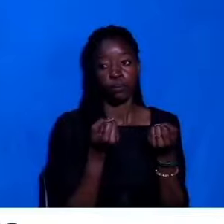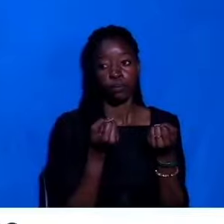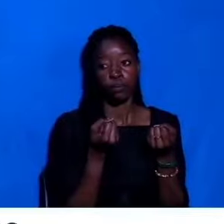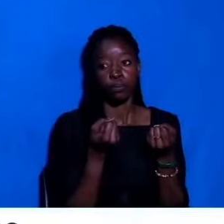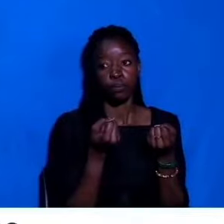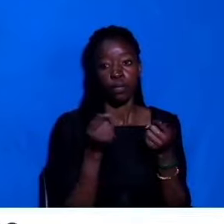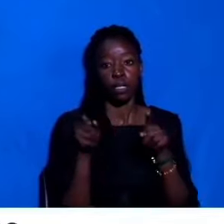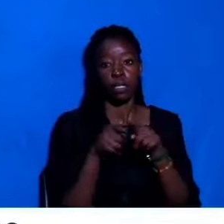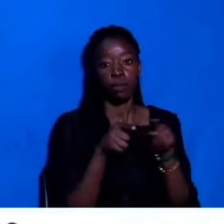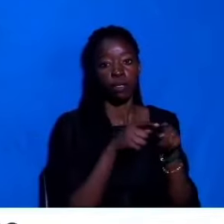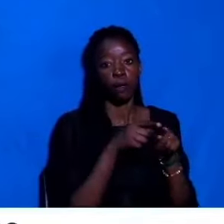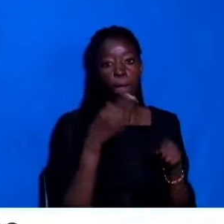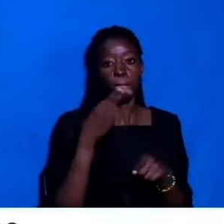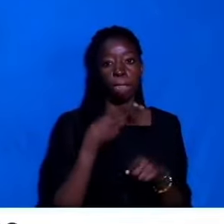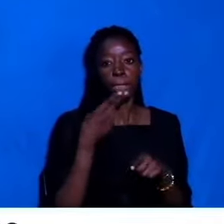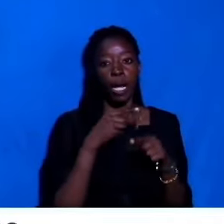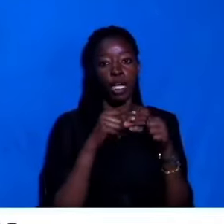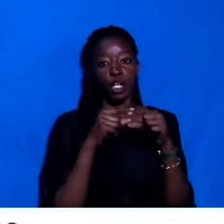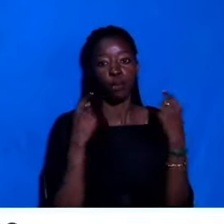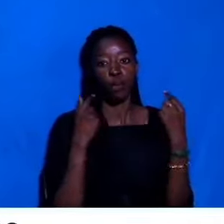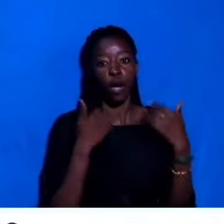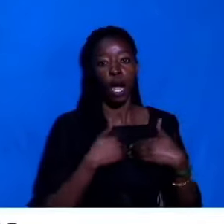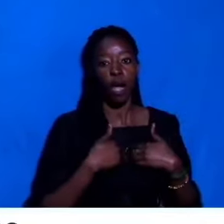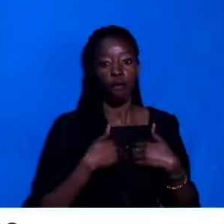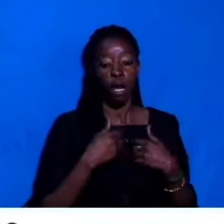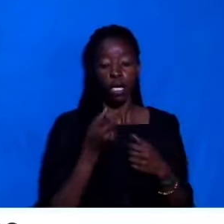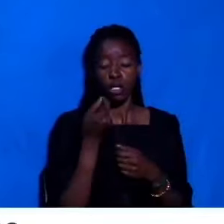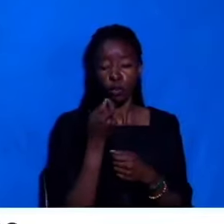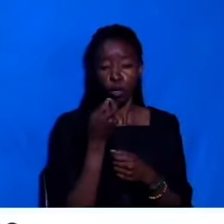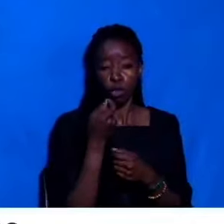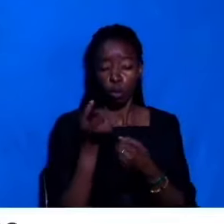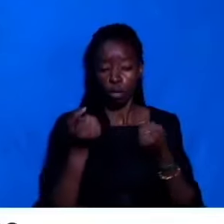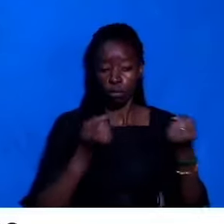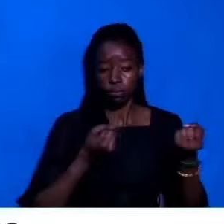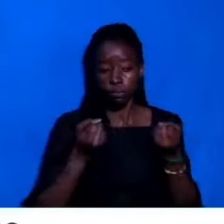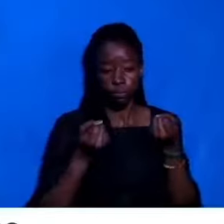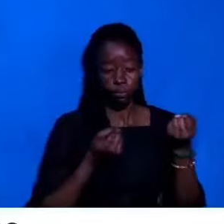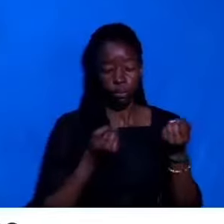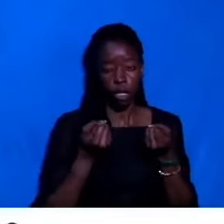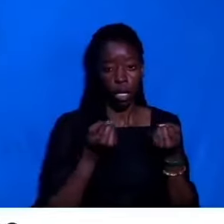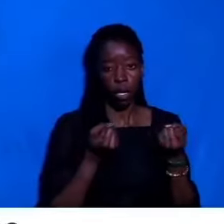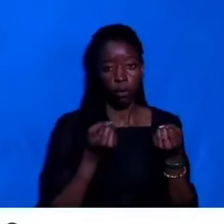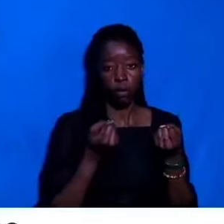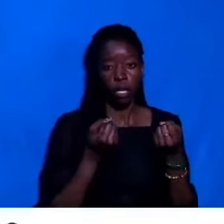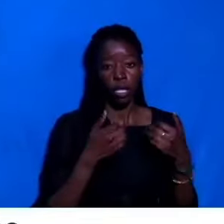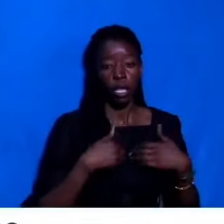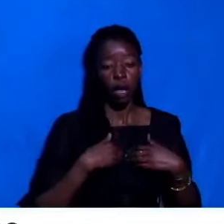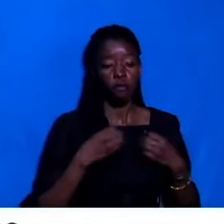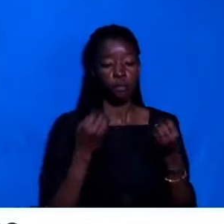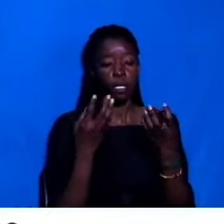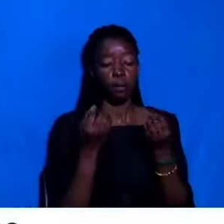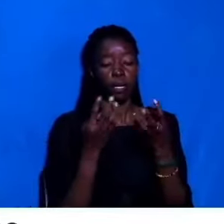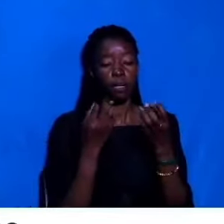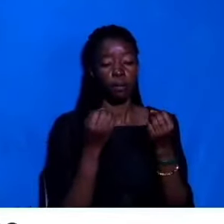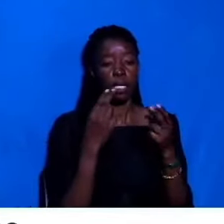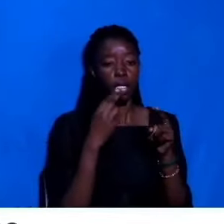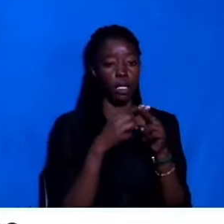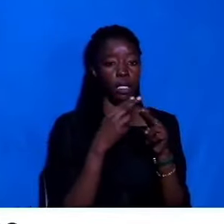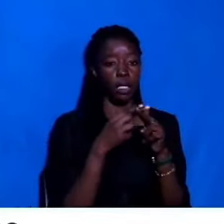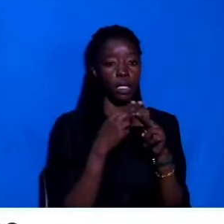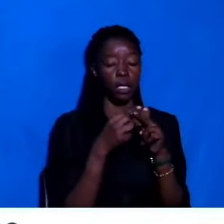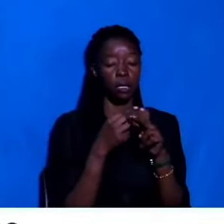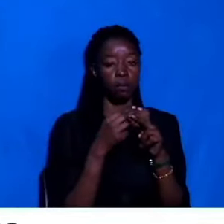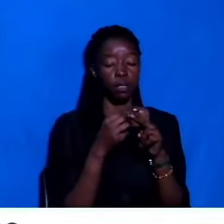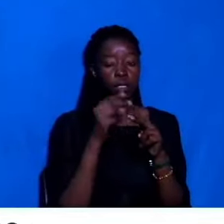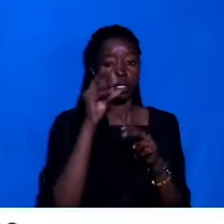a dudu car. This dudu, the small ones. They have many names. They even have funny names. I don't want to mention